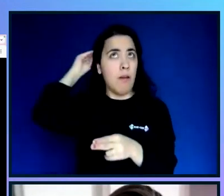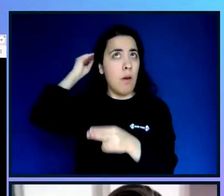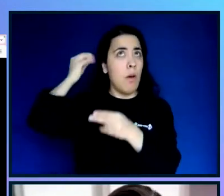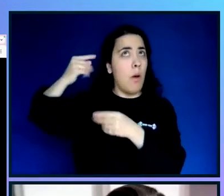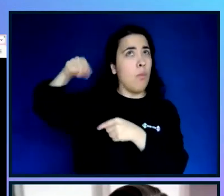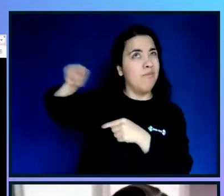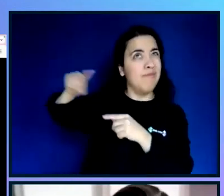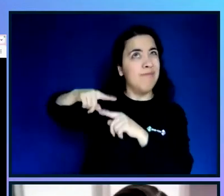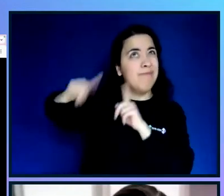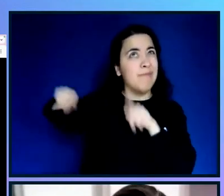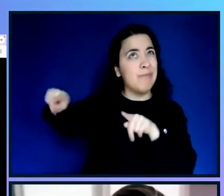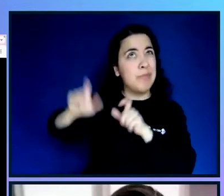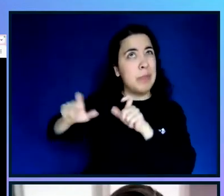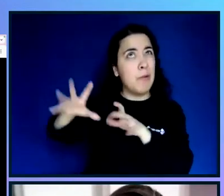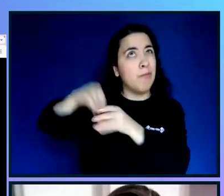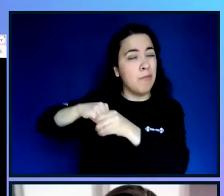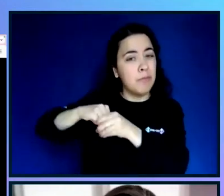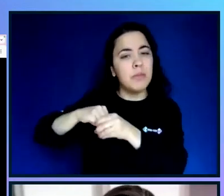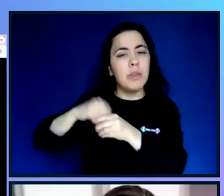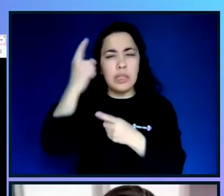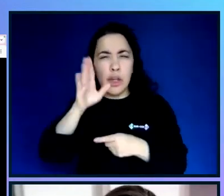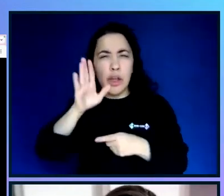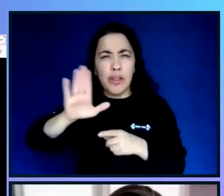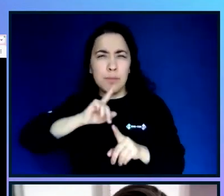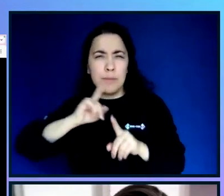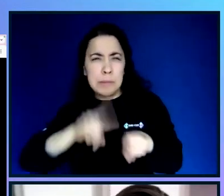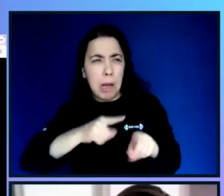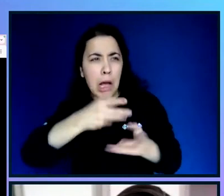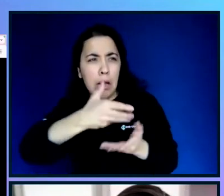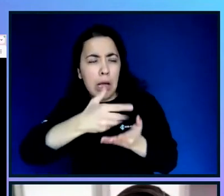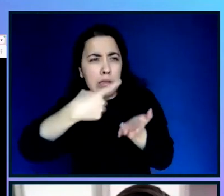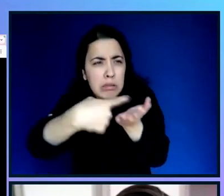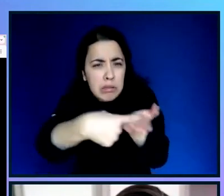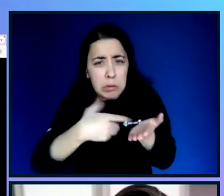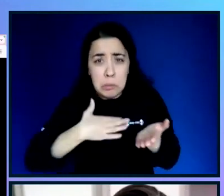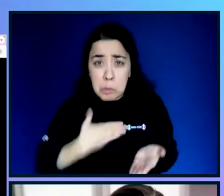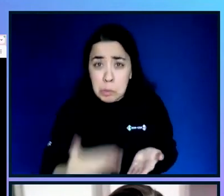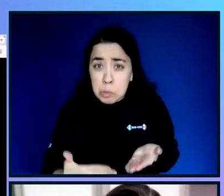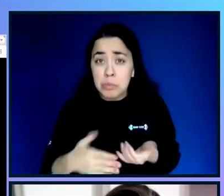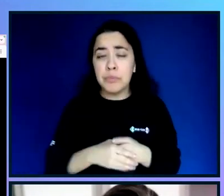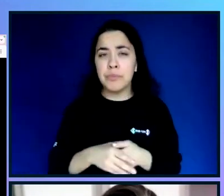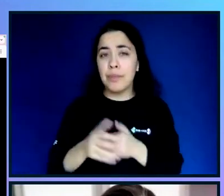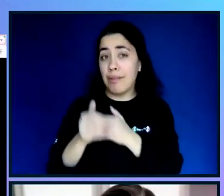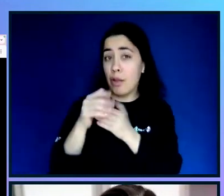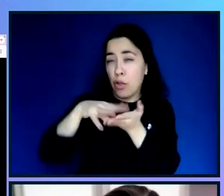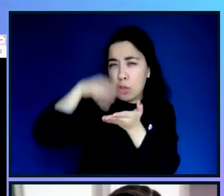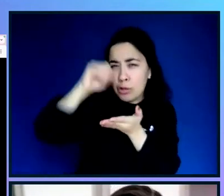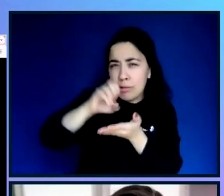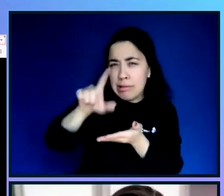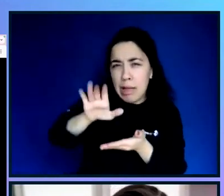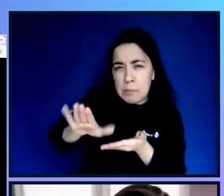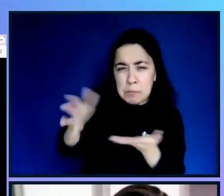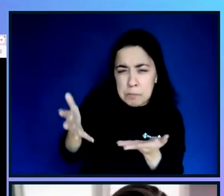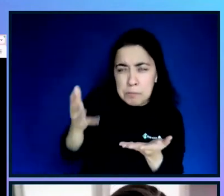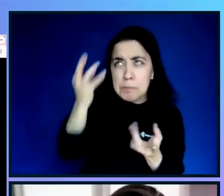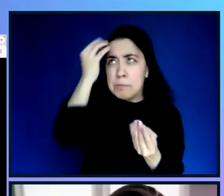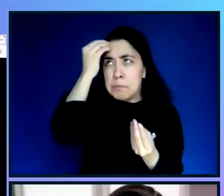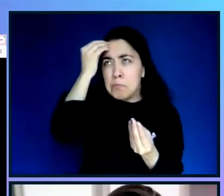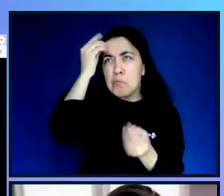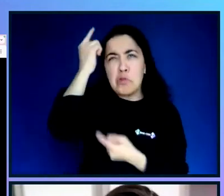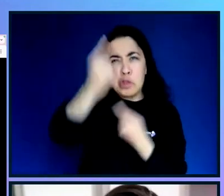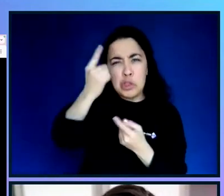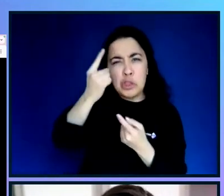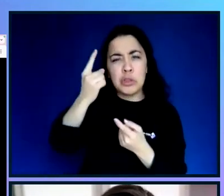exist in how they may respond and engage discussions, reading styles, and also be mindful of the different